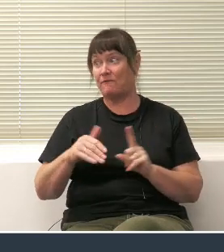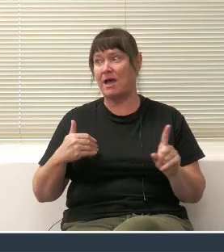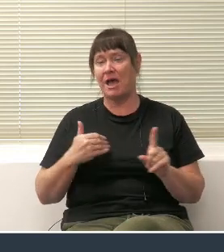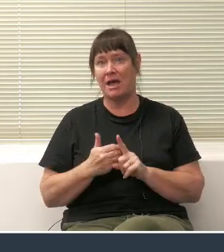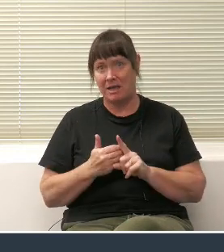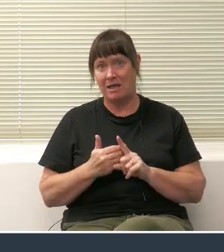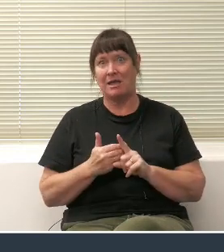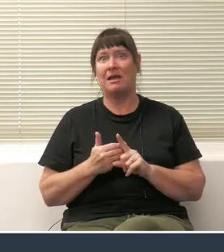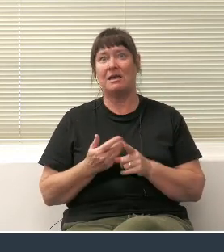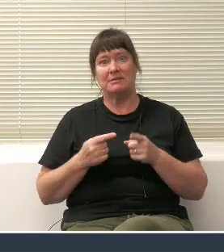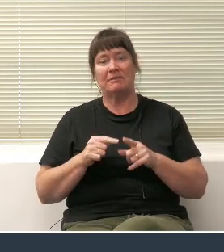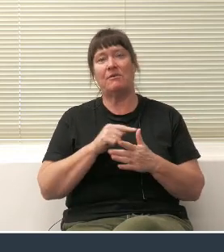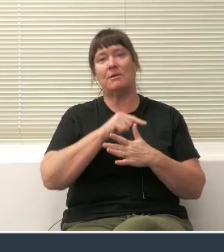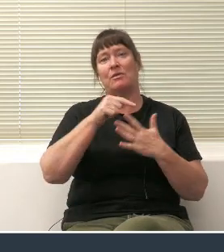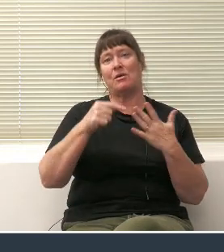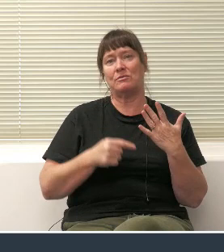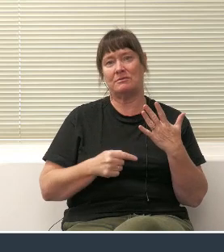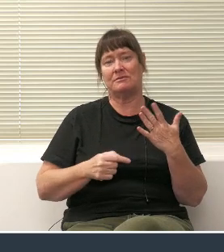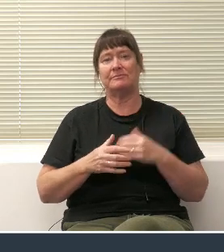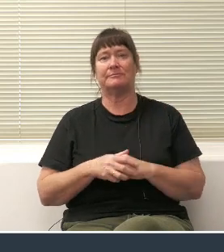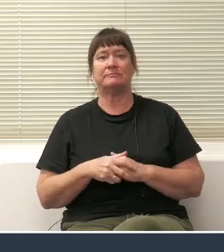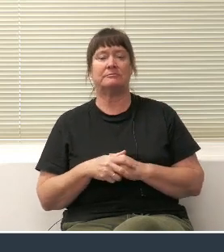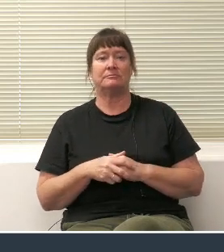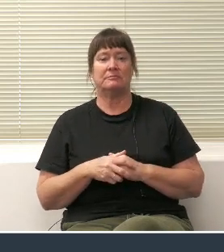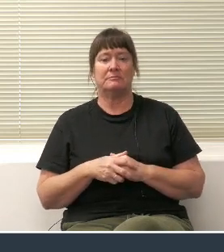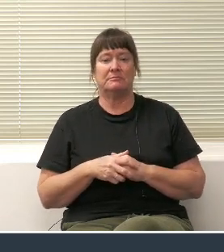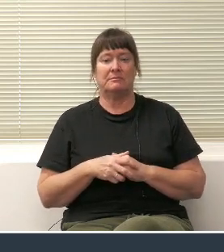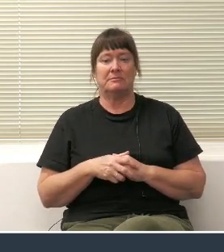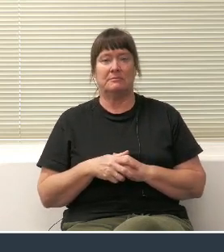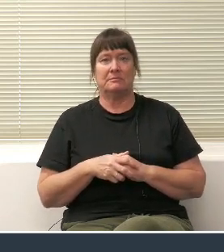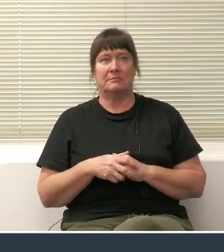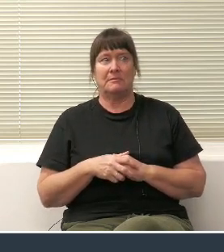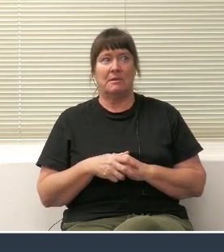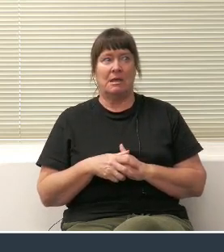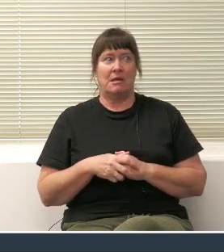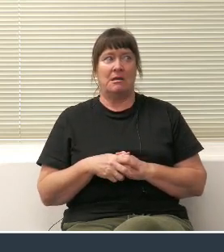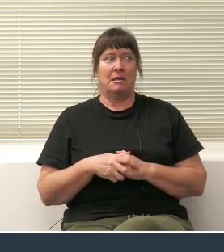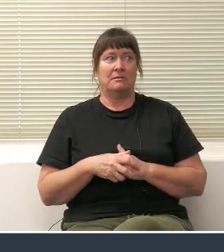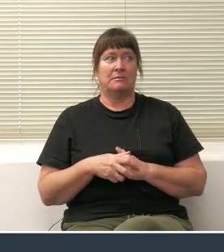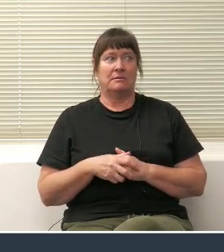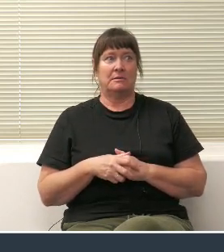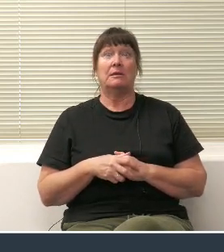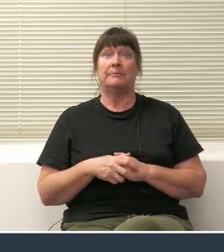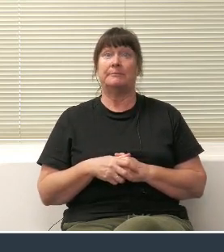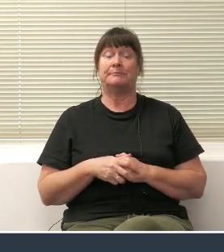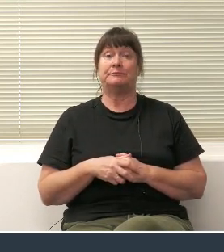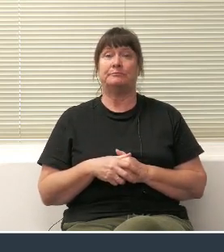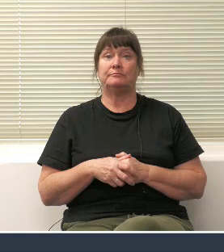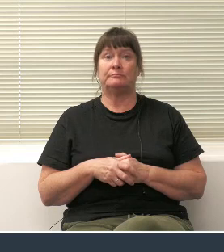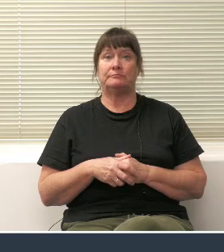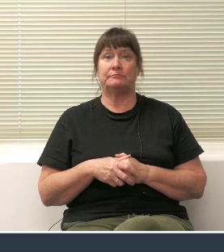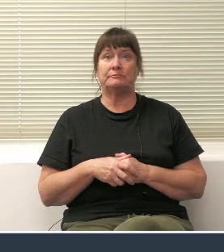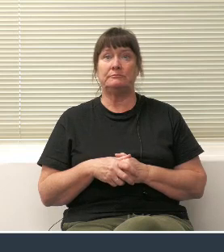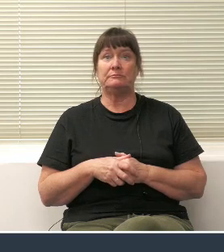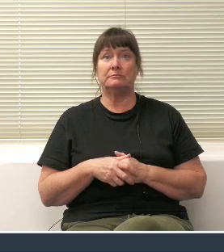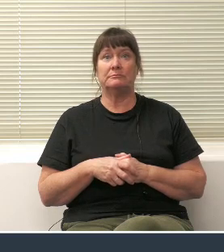been underpinned by those 5 priorities. So, Councillor McGrath.